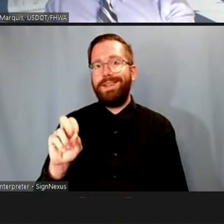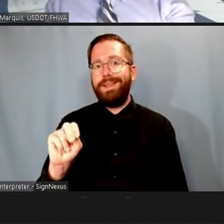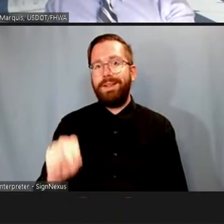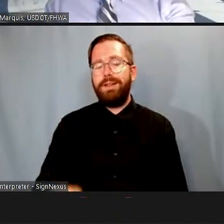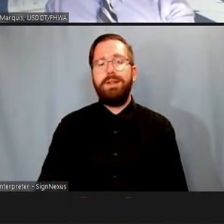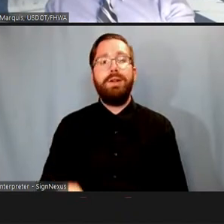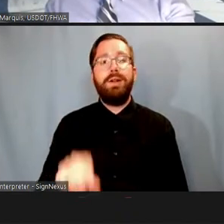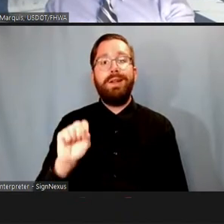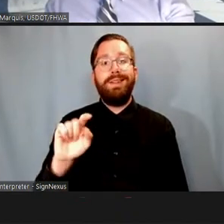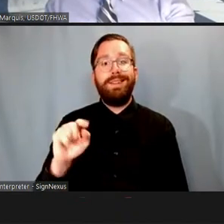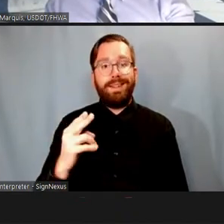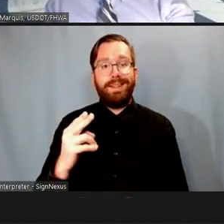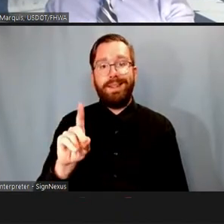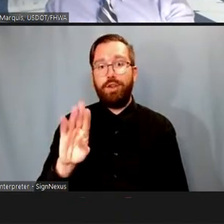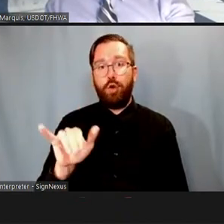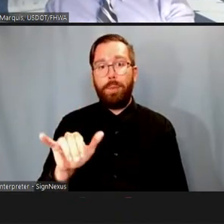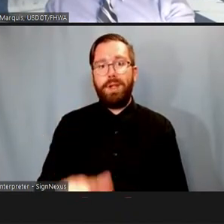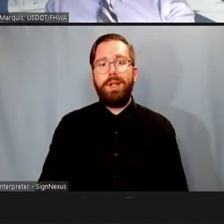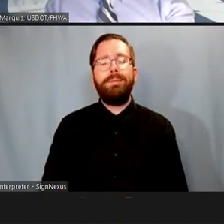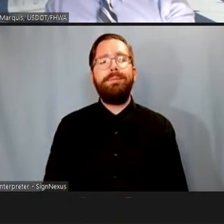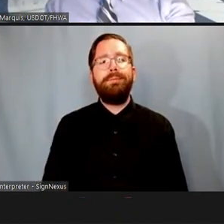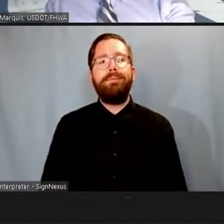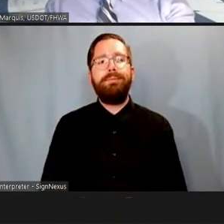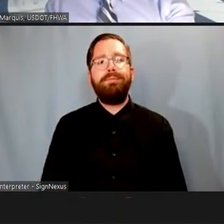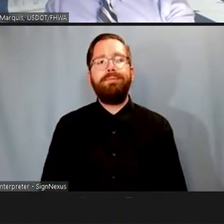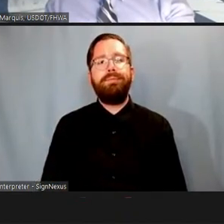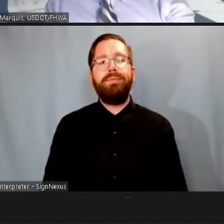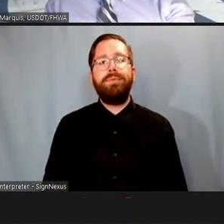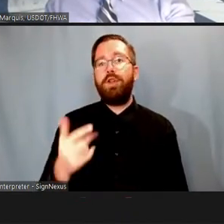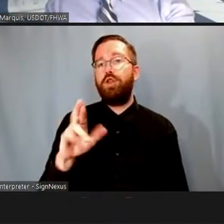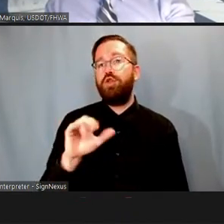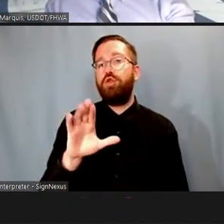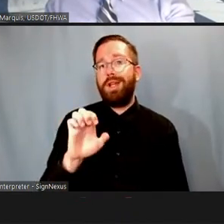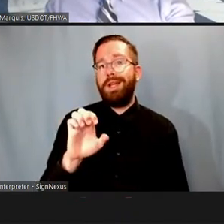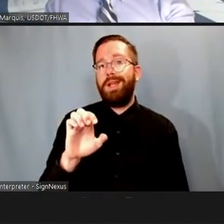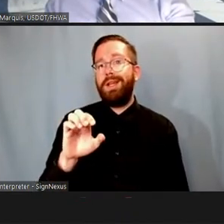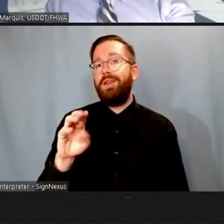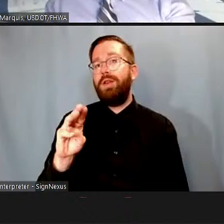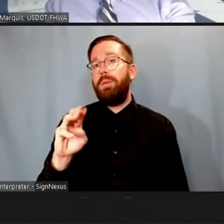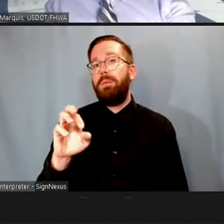seth dobie grace marrero